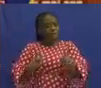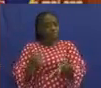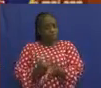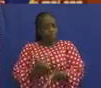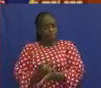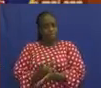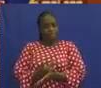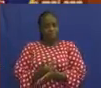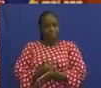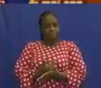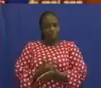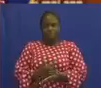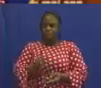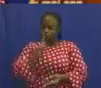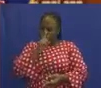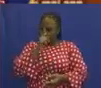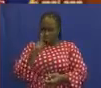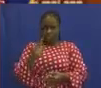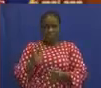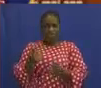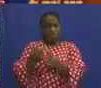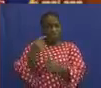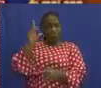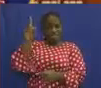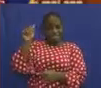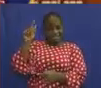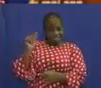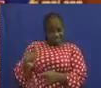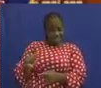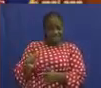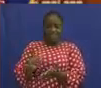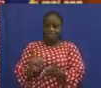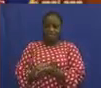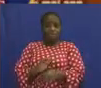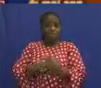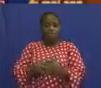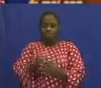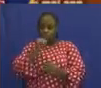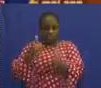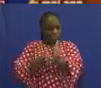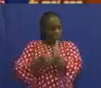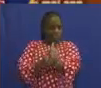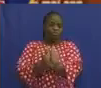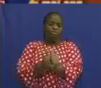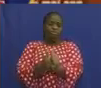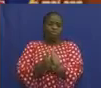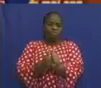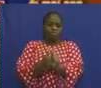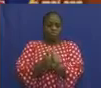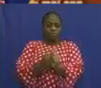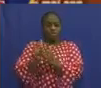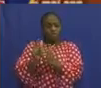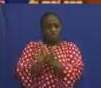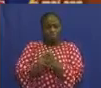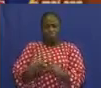Ghanaians, it is obvious from the data that we've let our guard down, with many going about